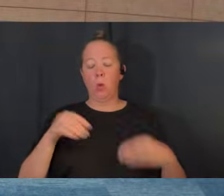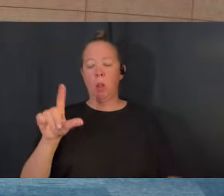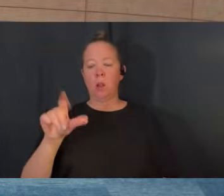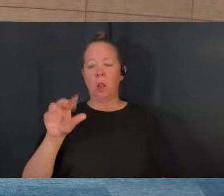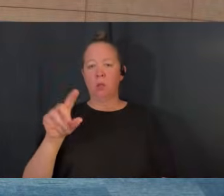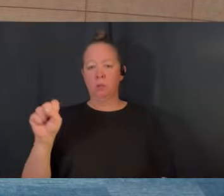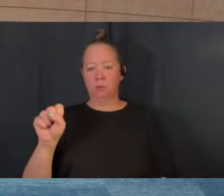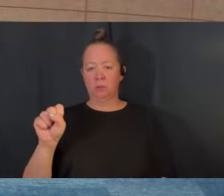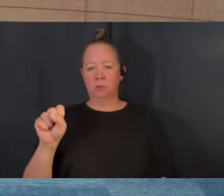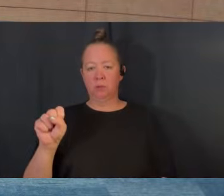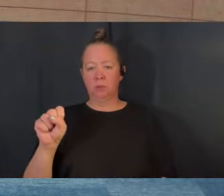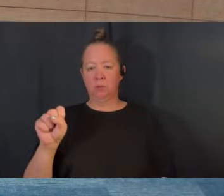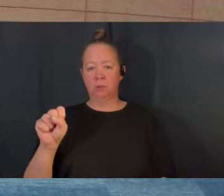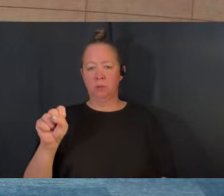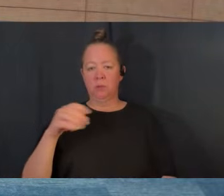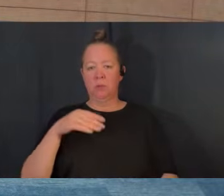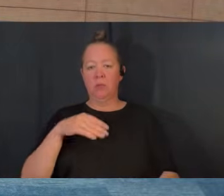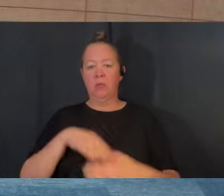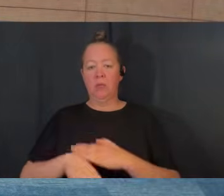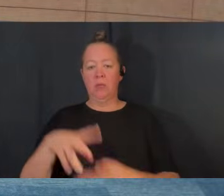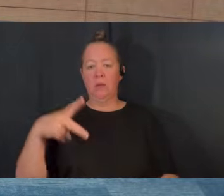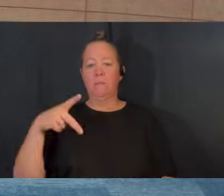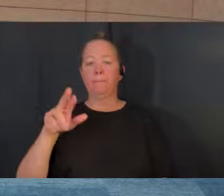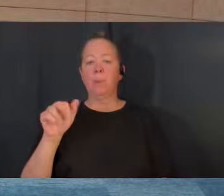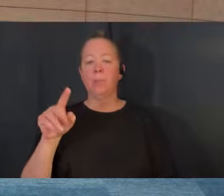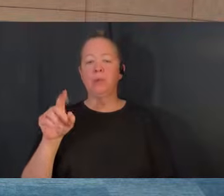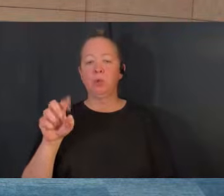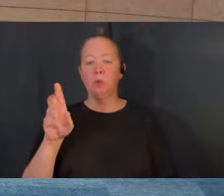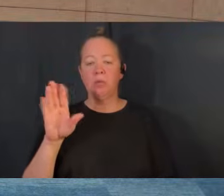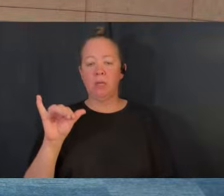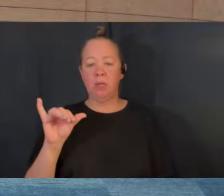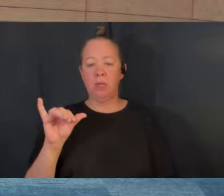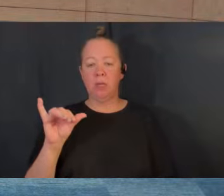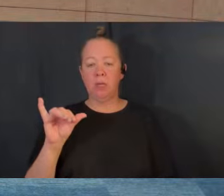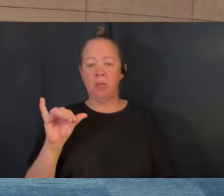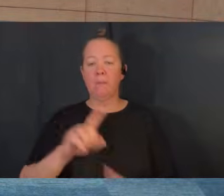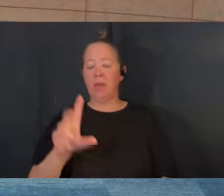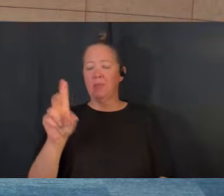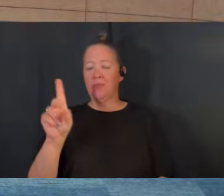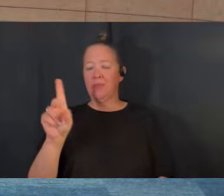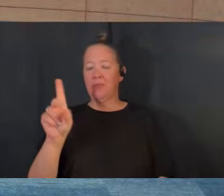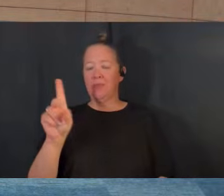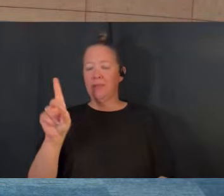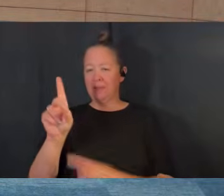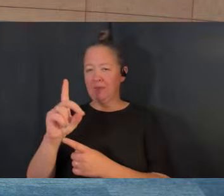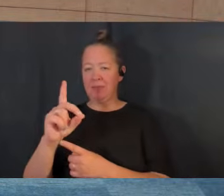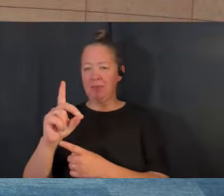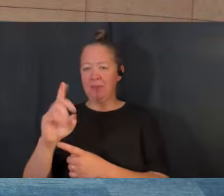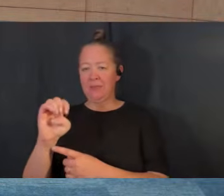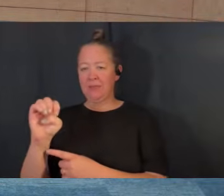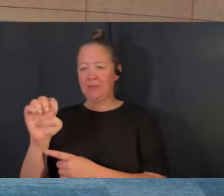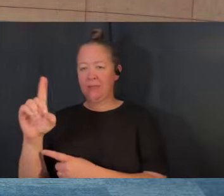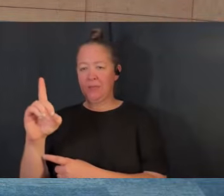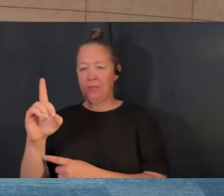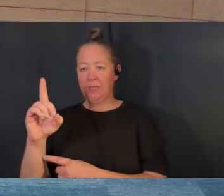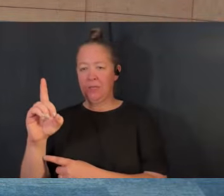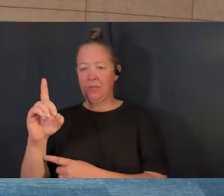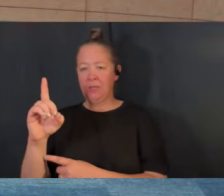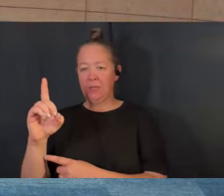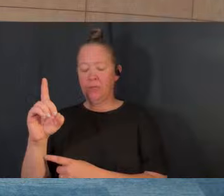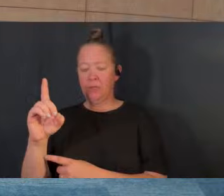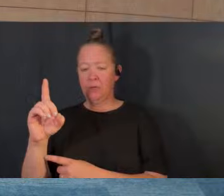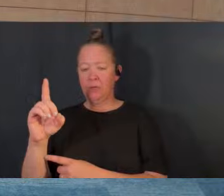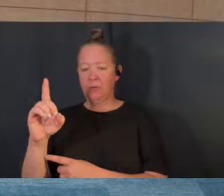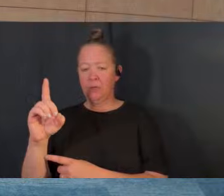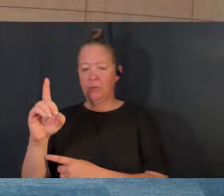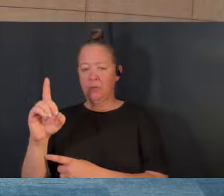perpetuity, but the deed that we will direct Mr. Galloway and Mr. Pounds to negotiate